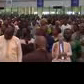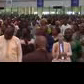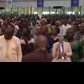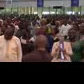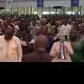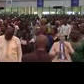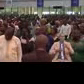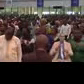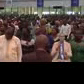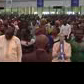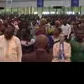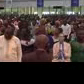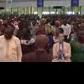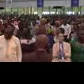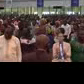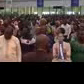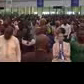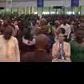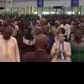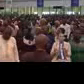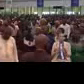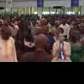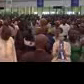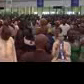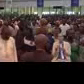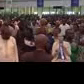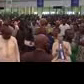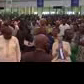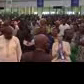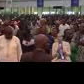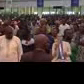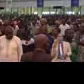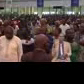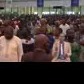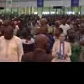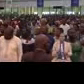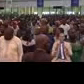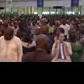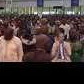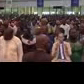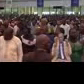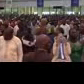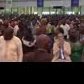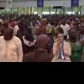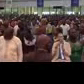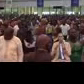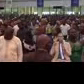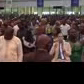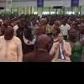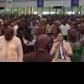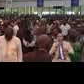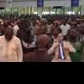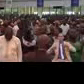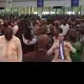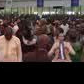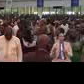with all its evil power of darkness, will not have the upper